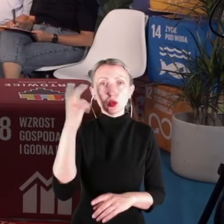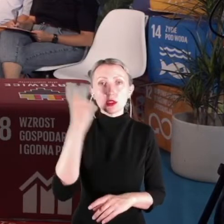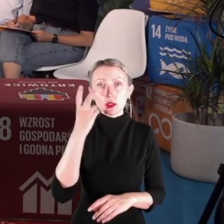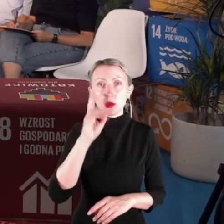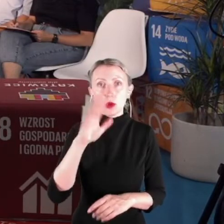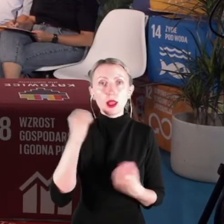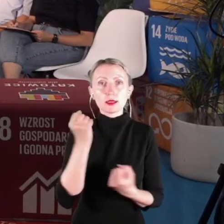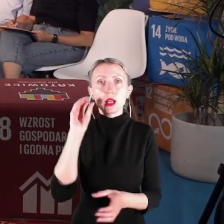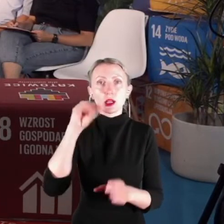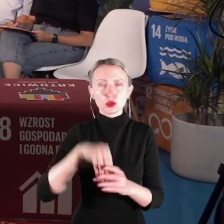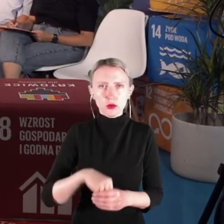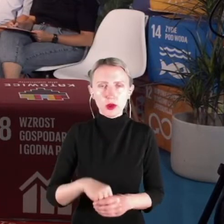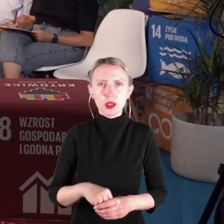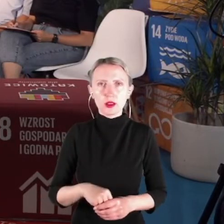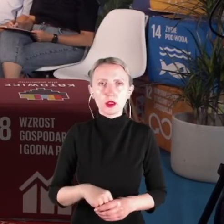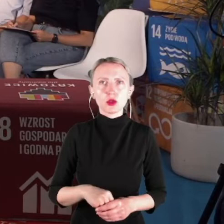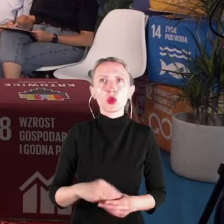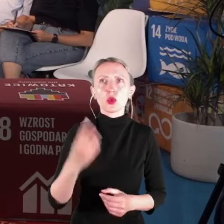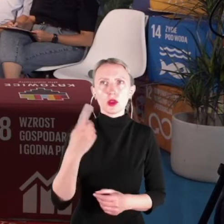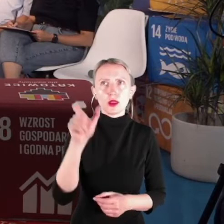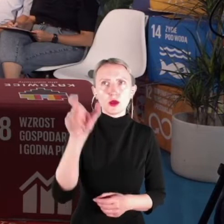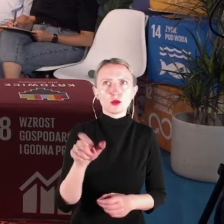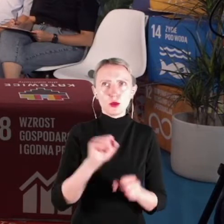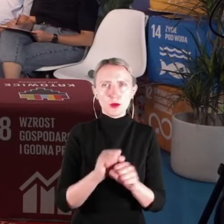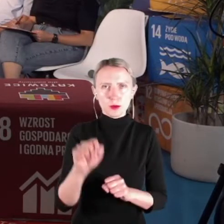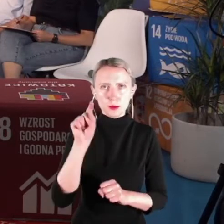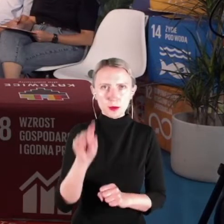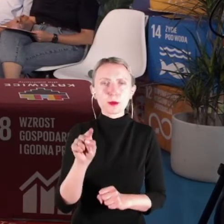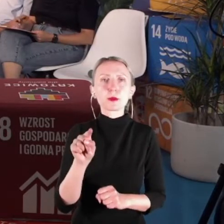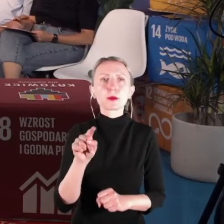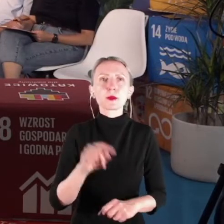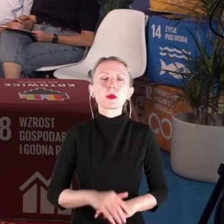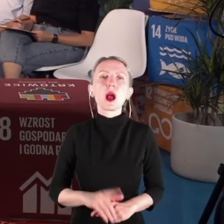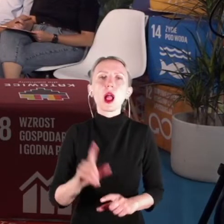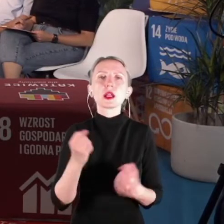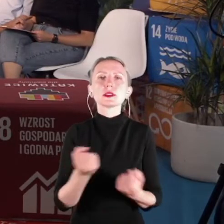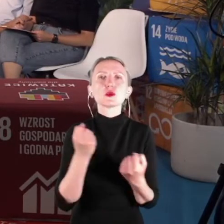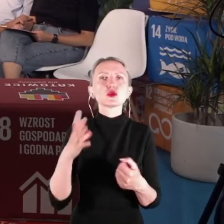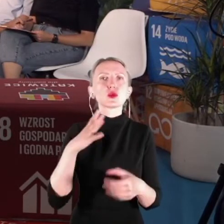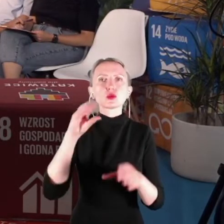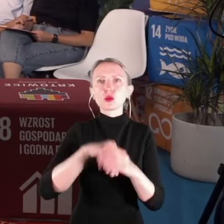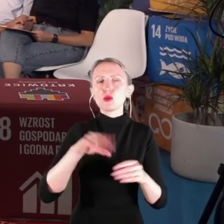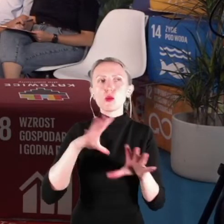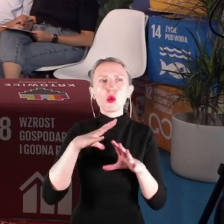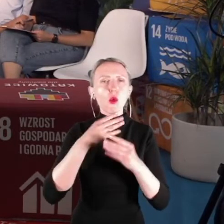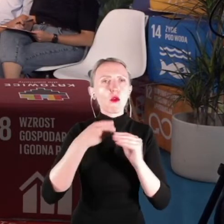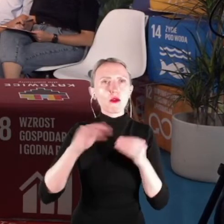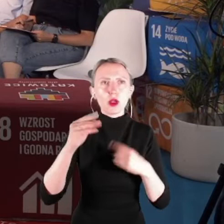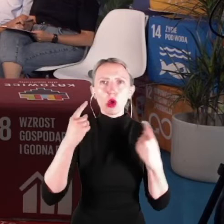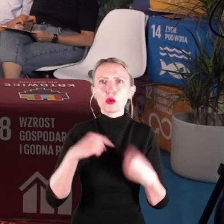from 2019, but of course there were much more people involved in all this process. I just cannot name and show